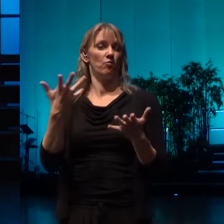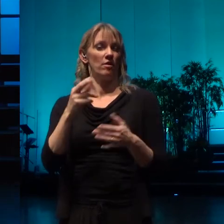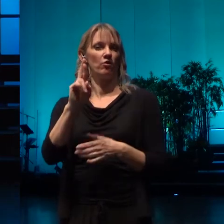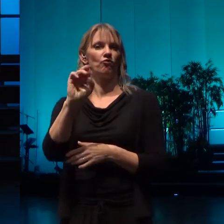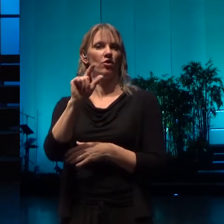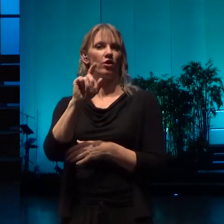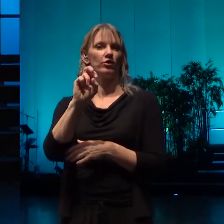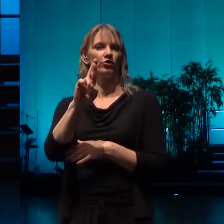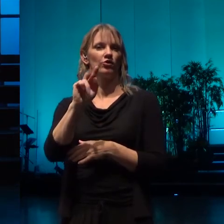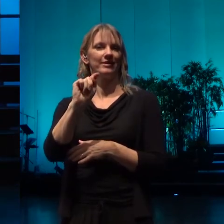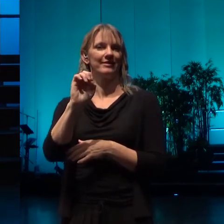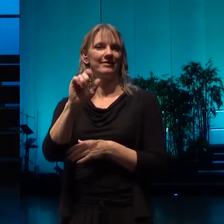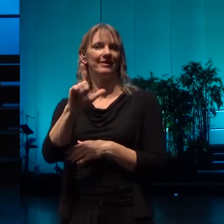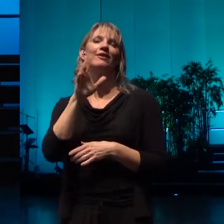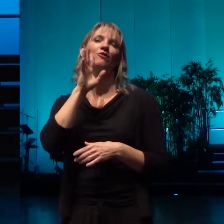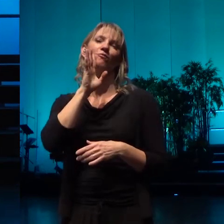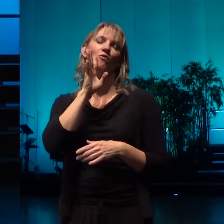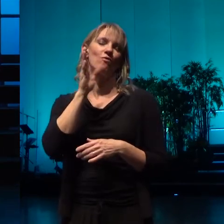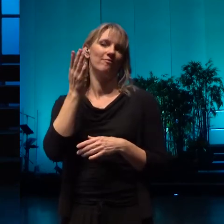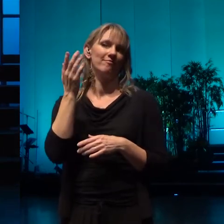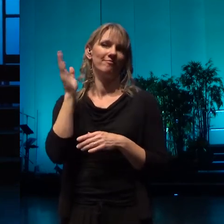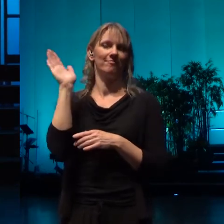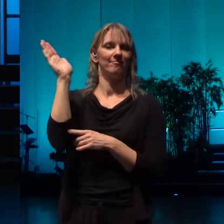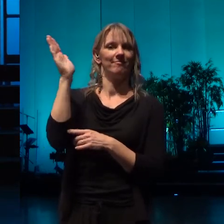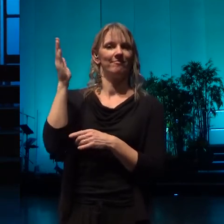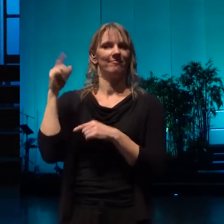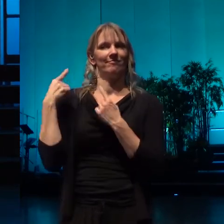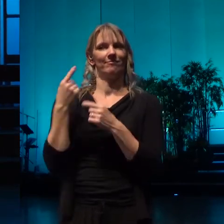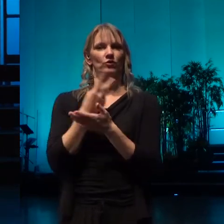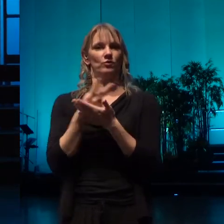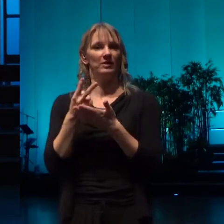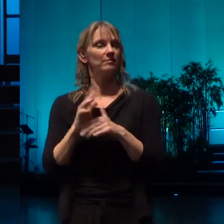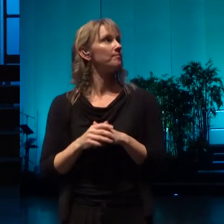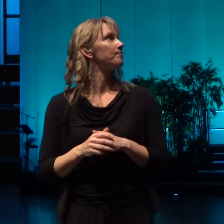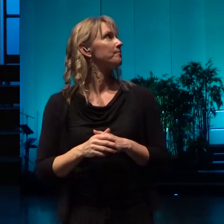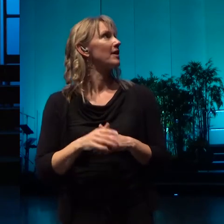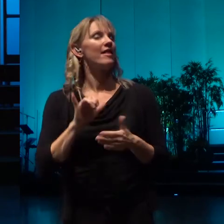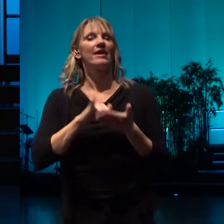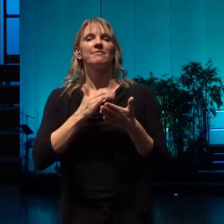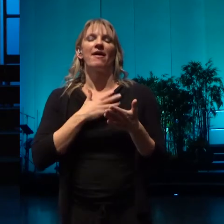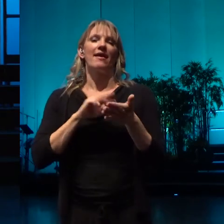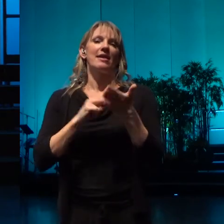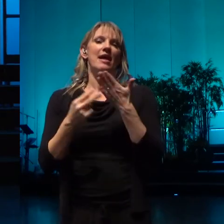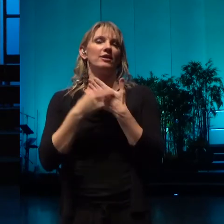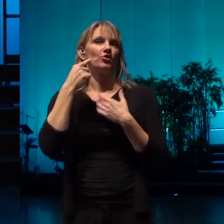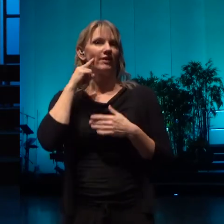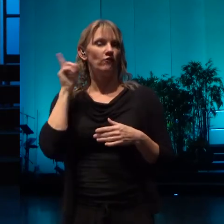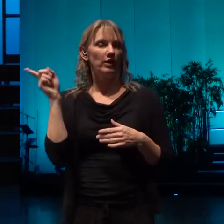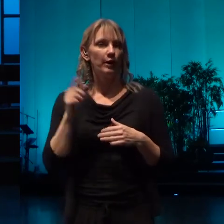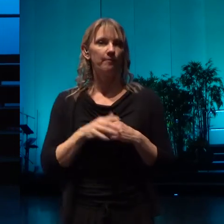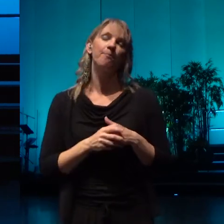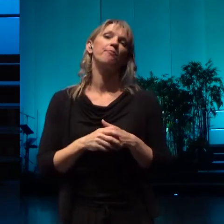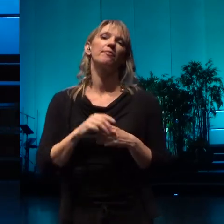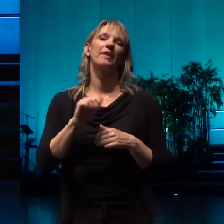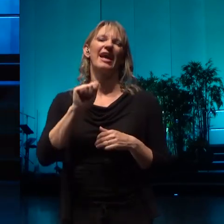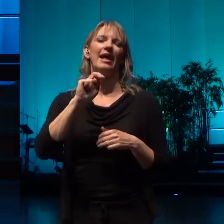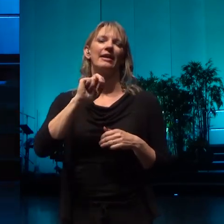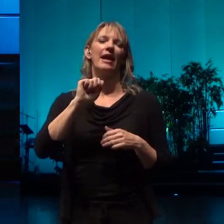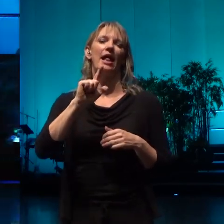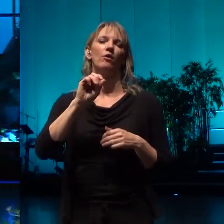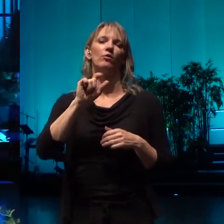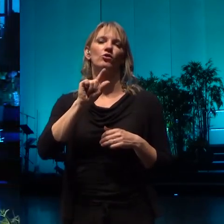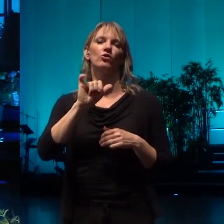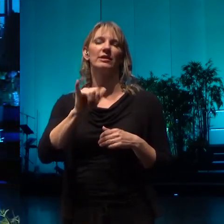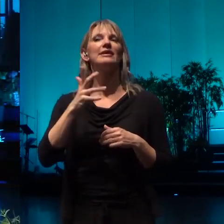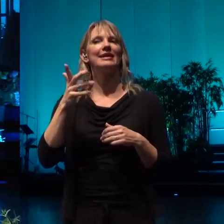Teal. Spoke the last 2 Sundays. That's my analogy for Roger, is that he's like John Elway